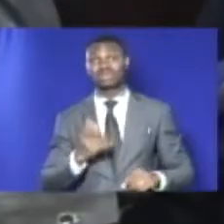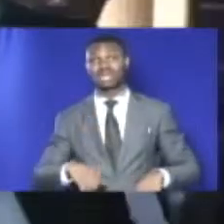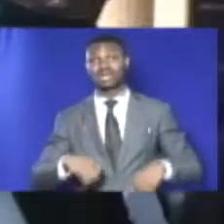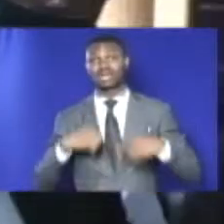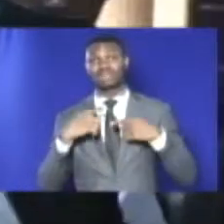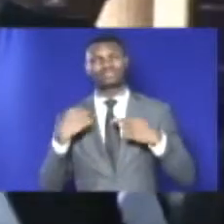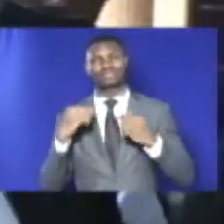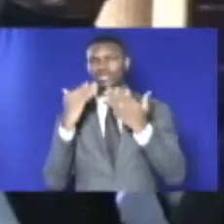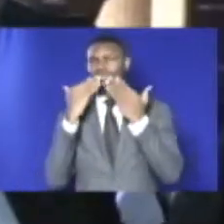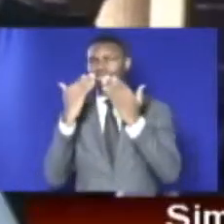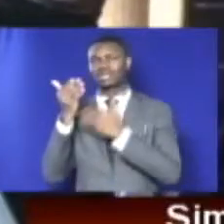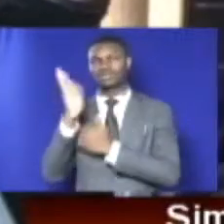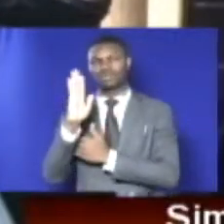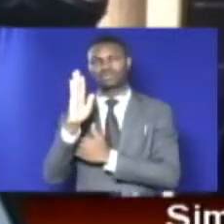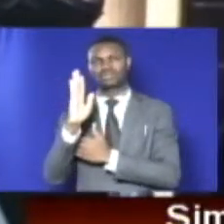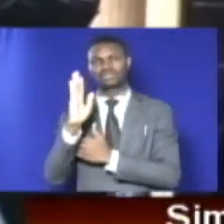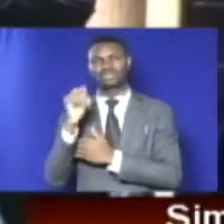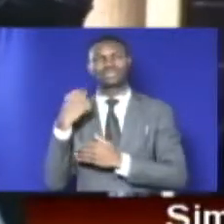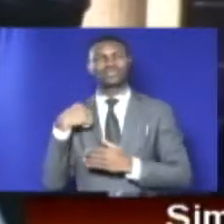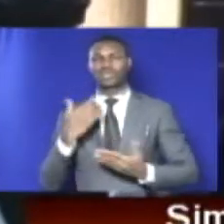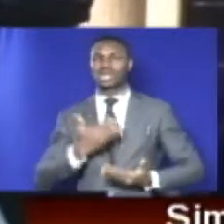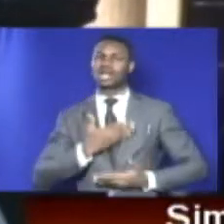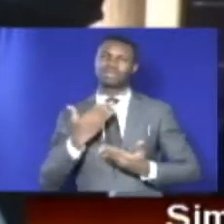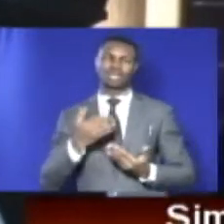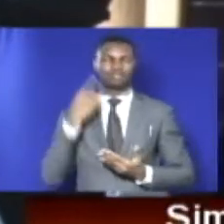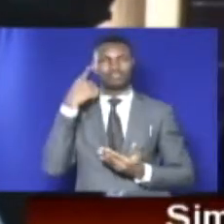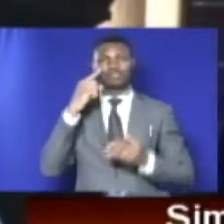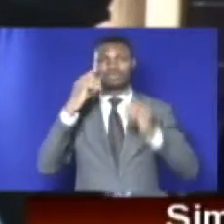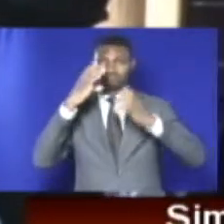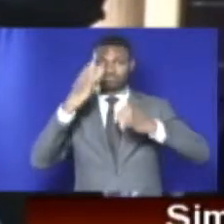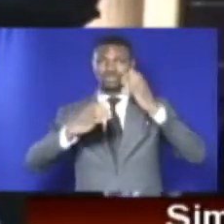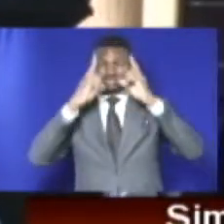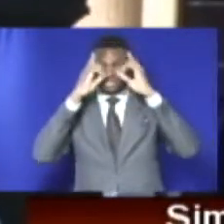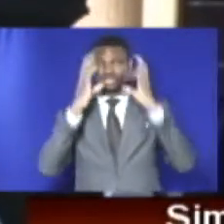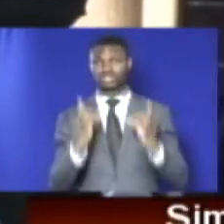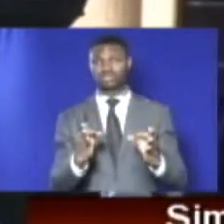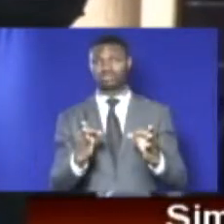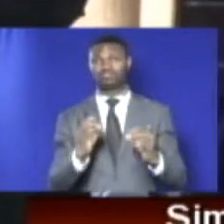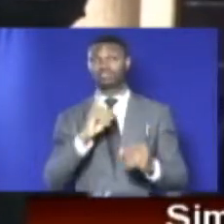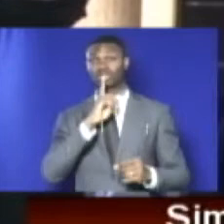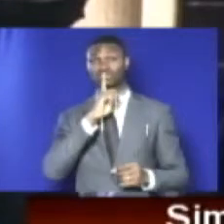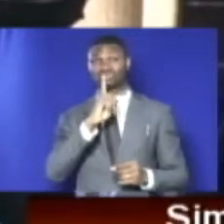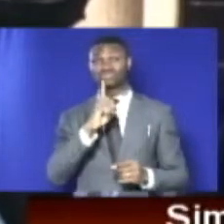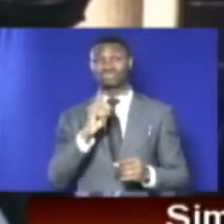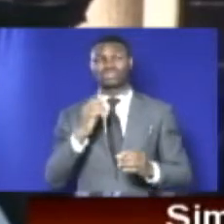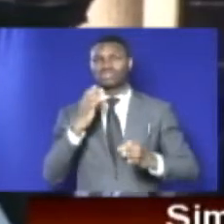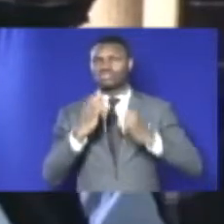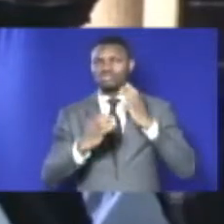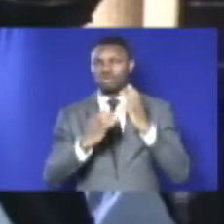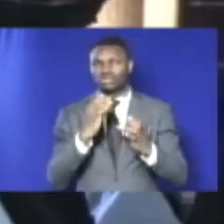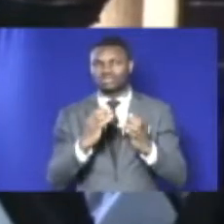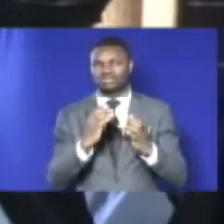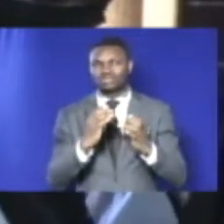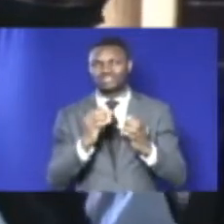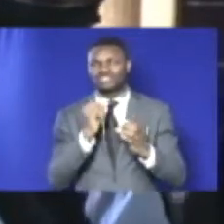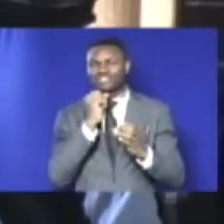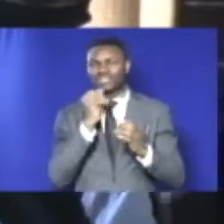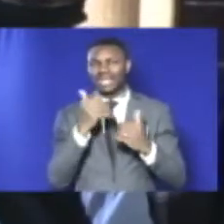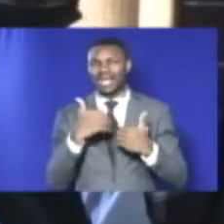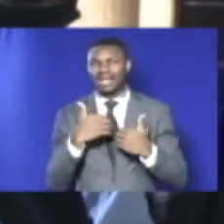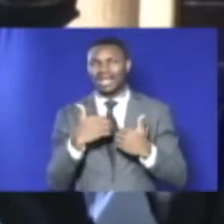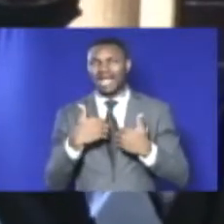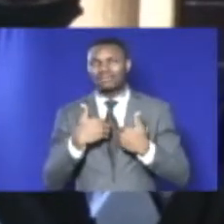judgment. Those cops have no business with the case before the court at all. That's what I was trying to inform the court, that the court was misled